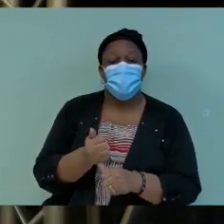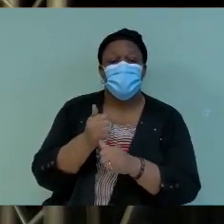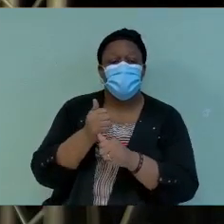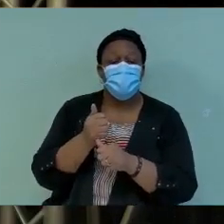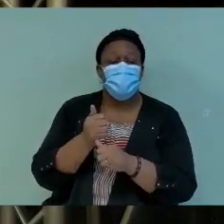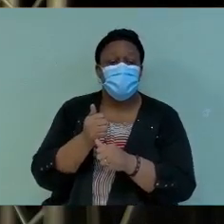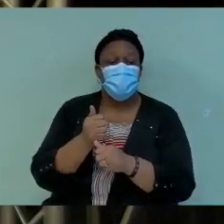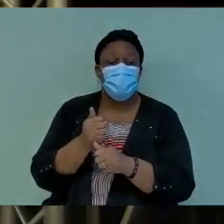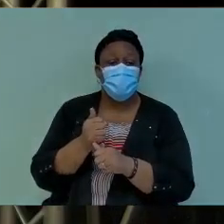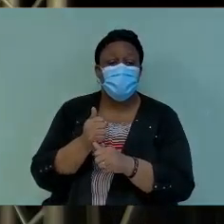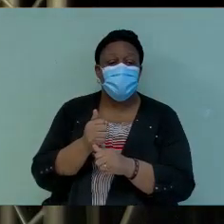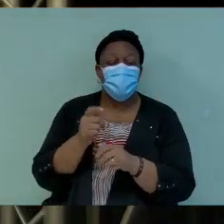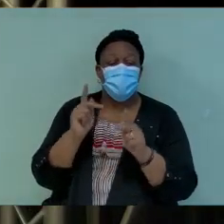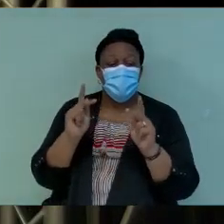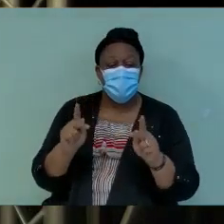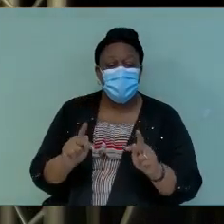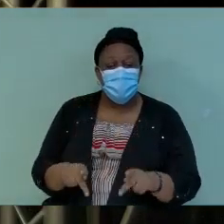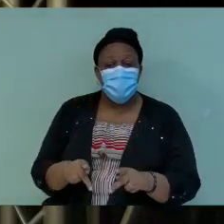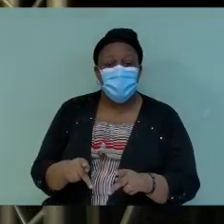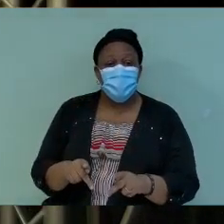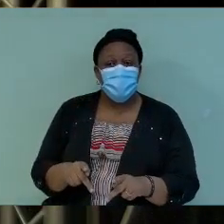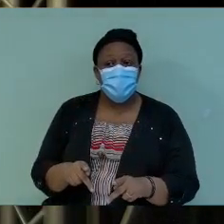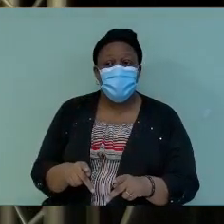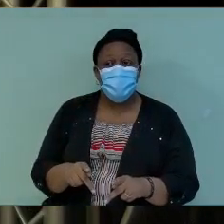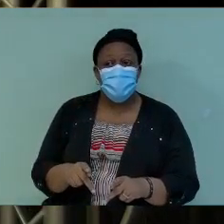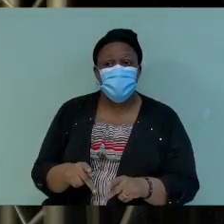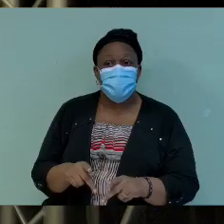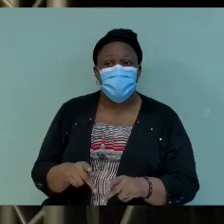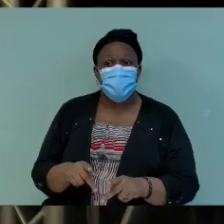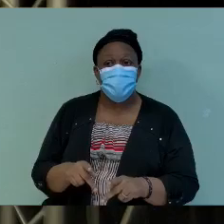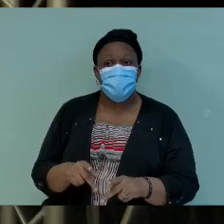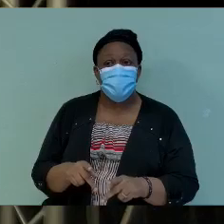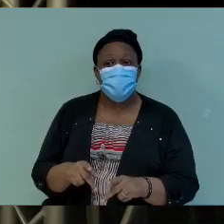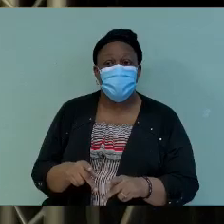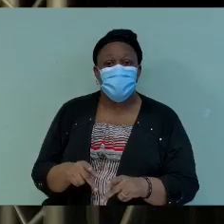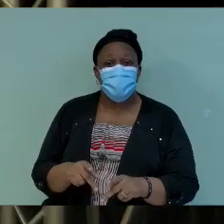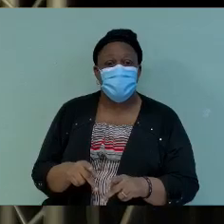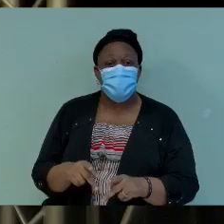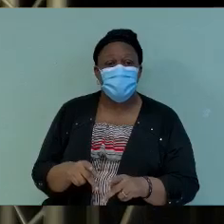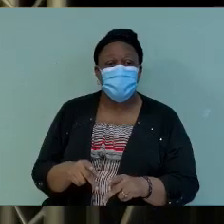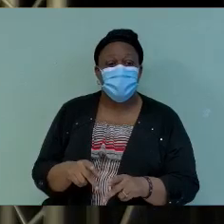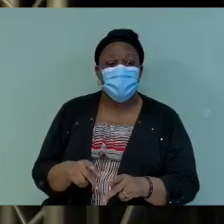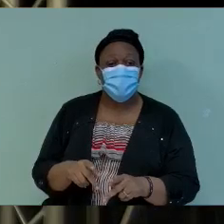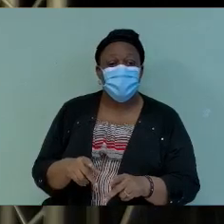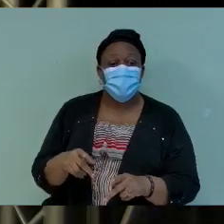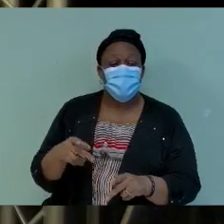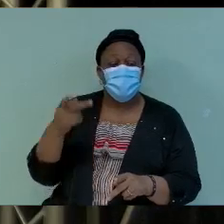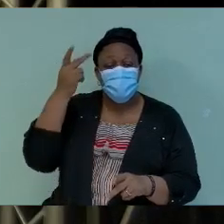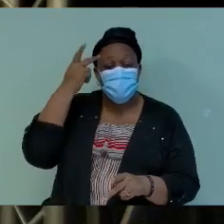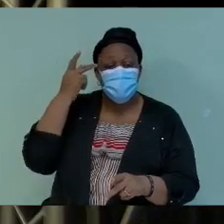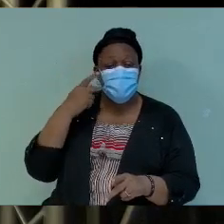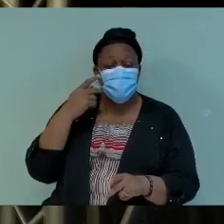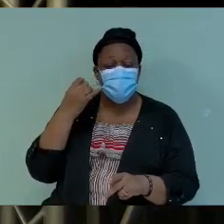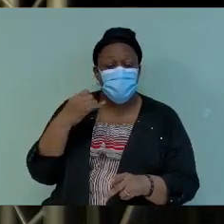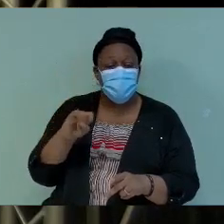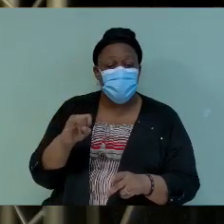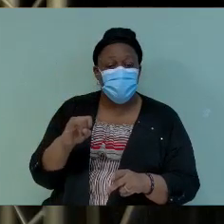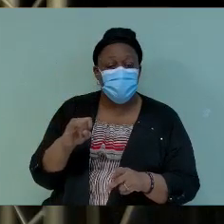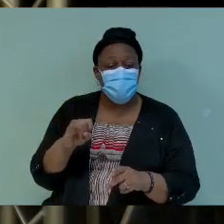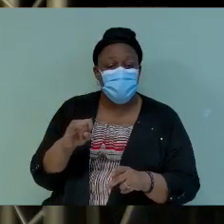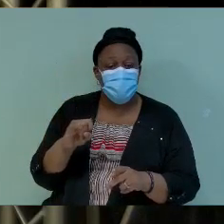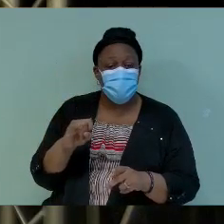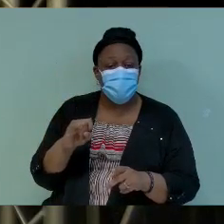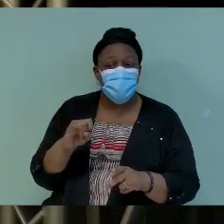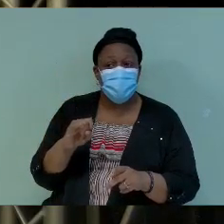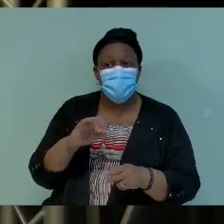During COVID-19 by Dr. Cherise Godwin, Parenting During COVID-19 by Ms.